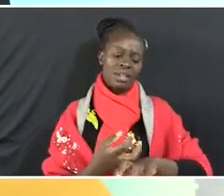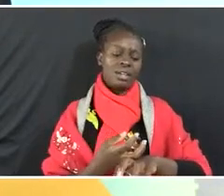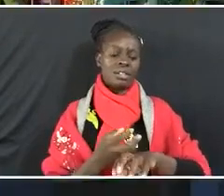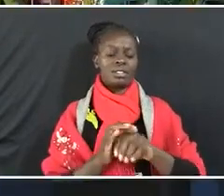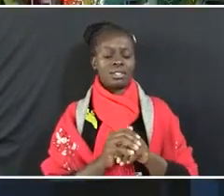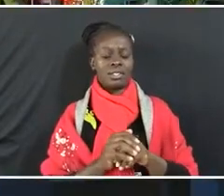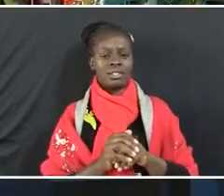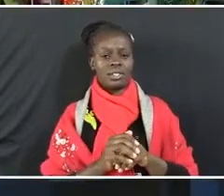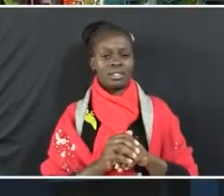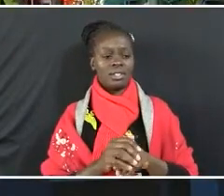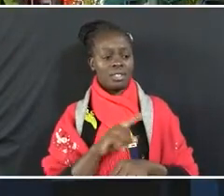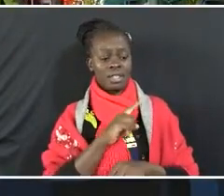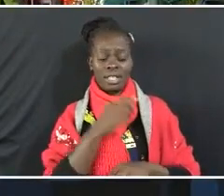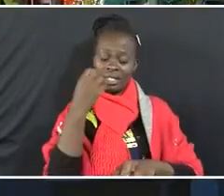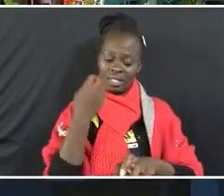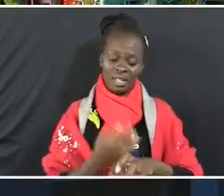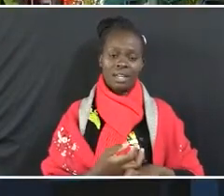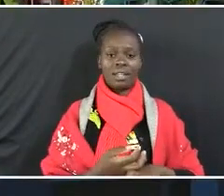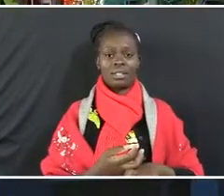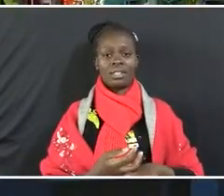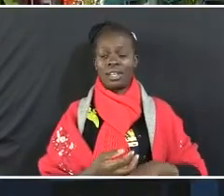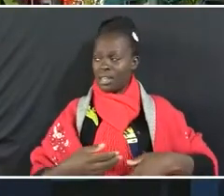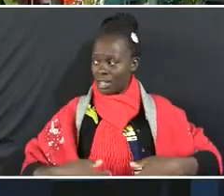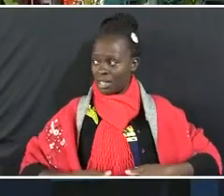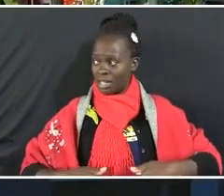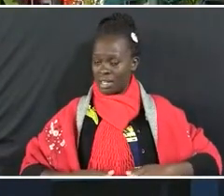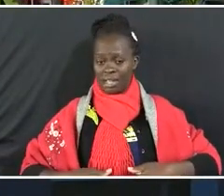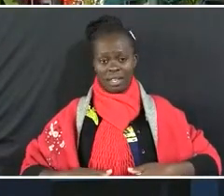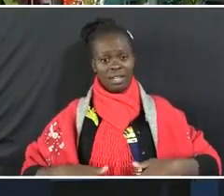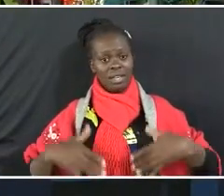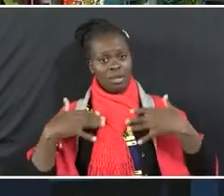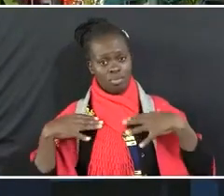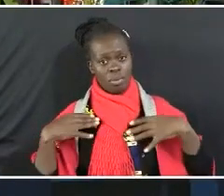It's tough being a young person in this Adventist church.